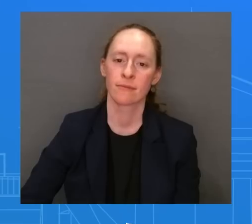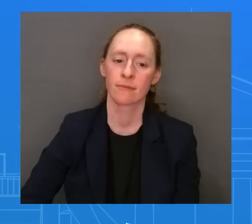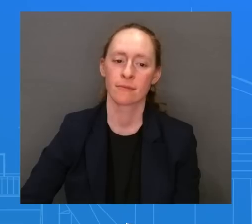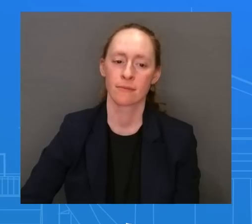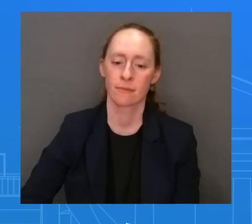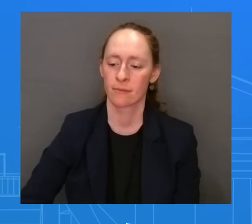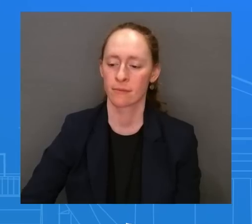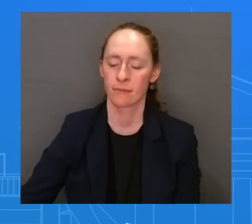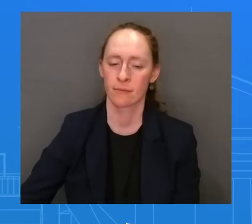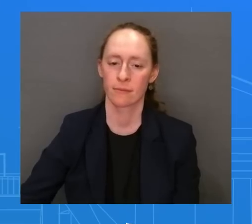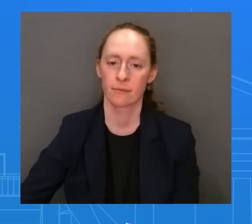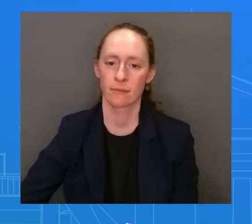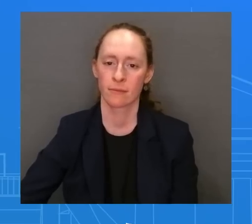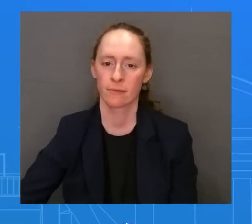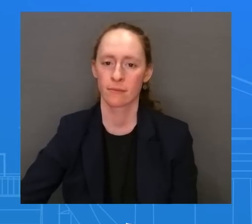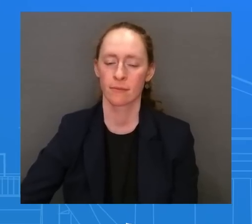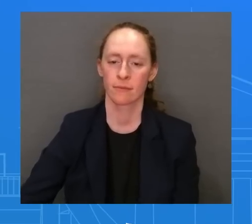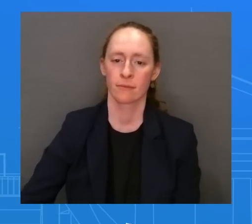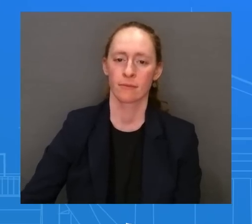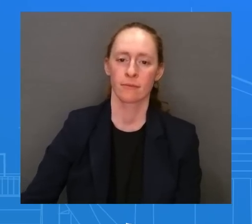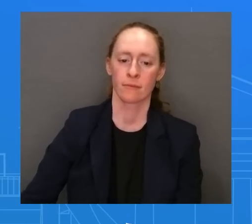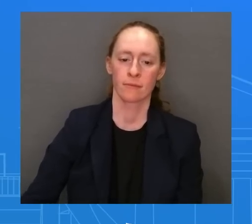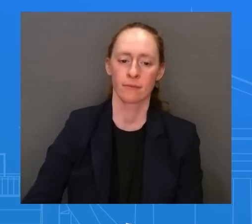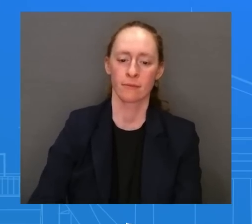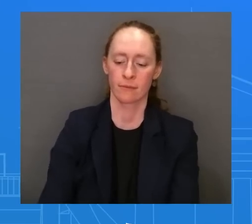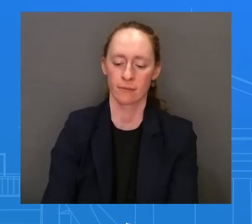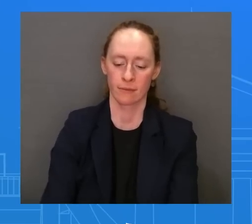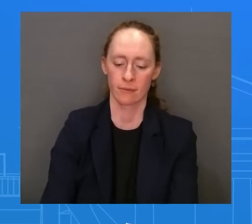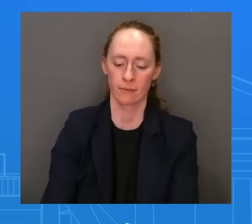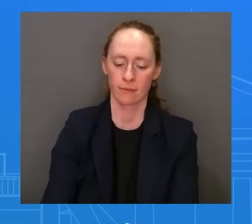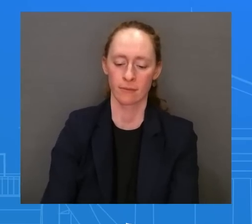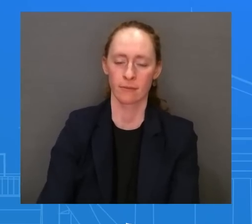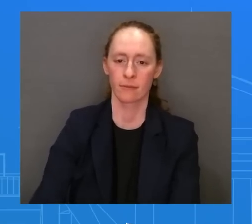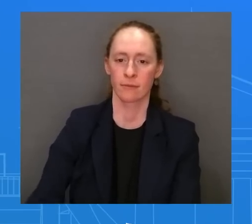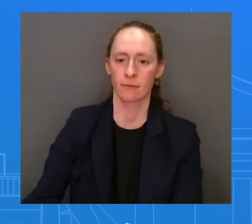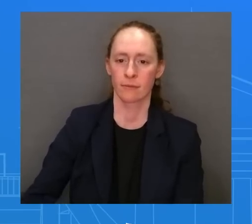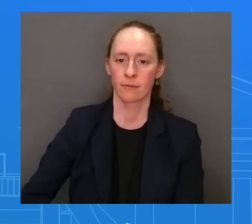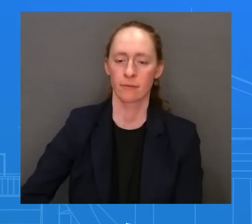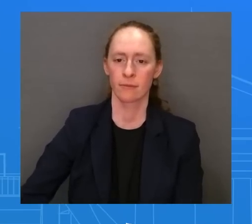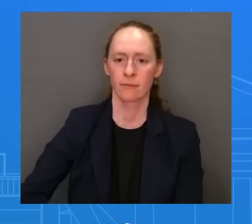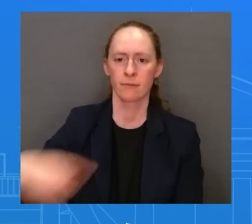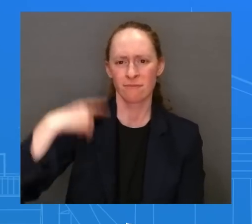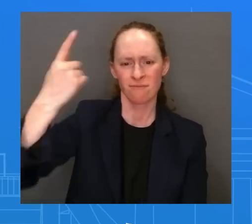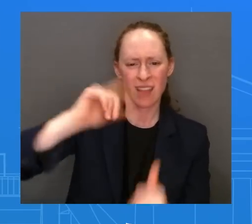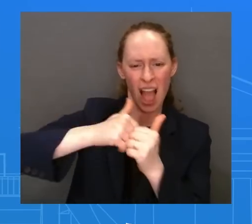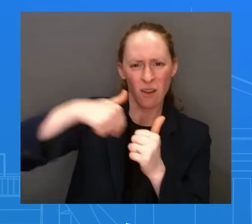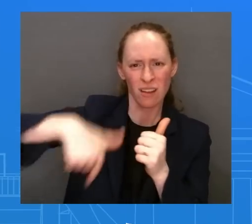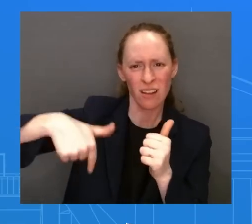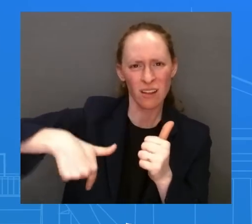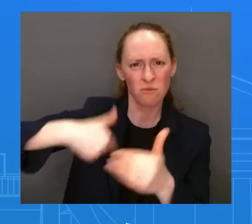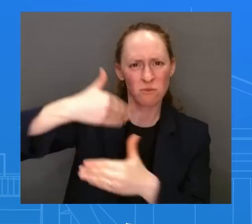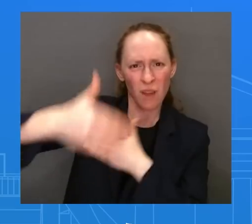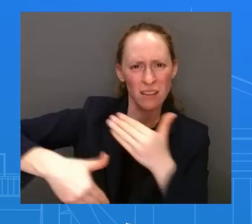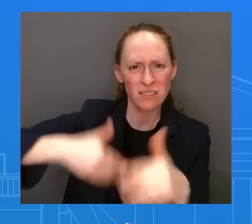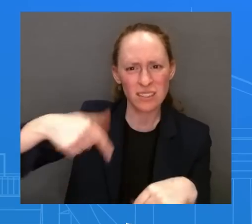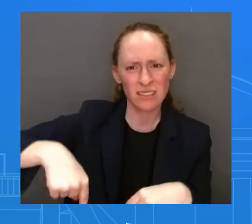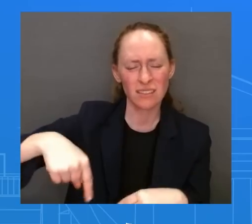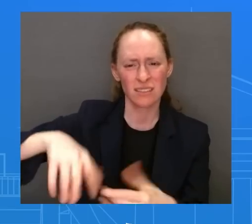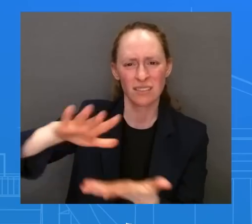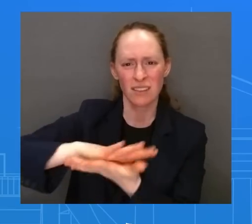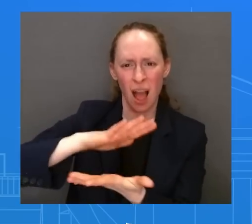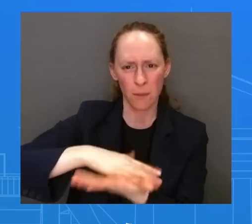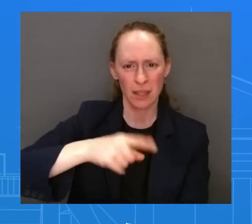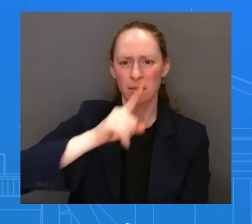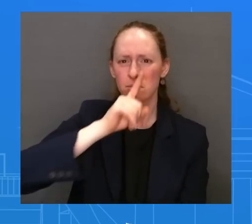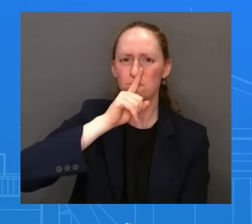not accountability and I just don't know how is this process and document not about accountability you assign so much accountability to